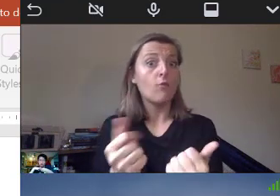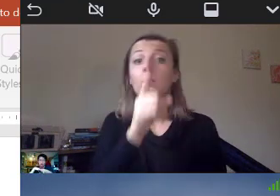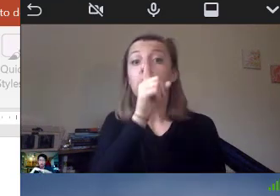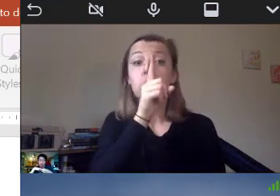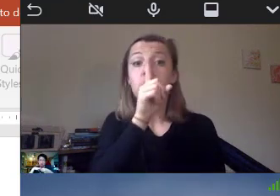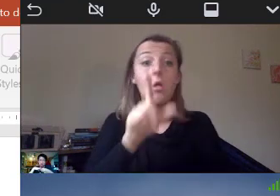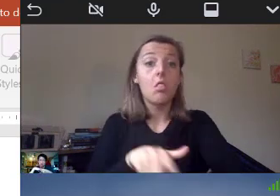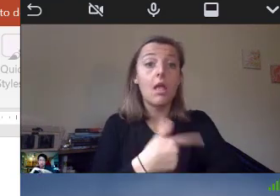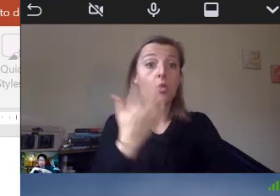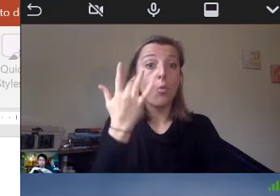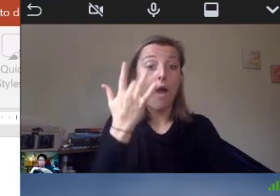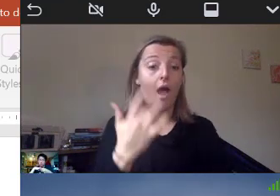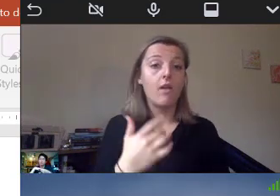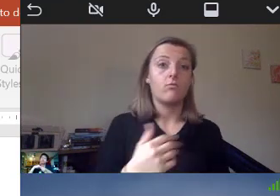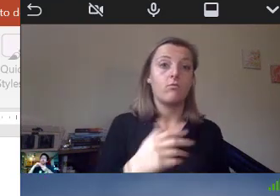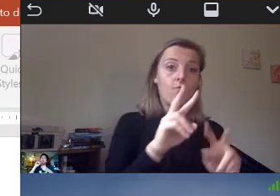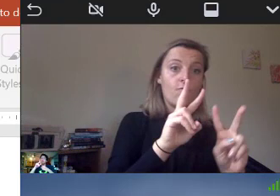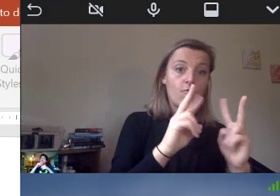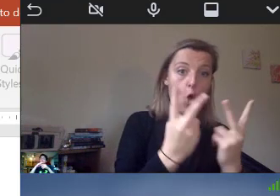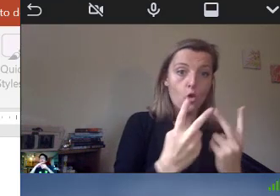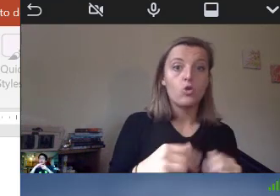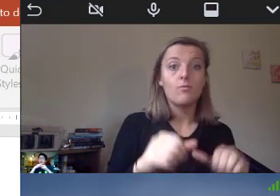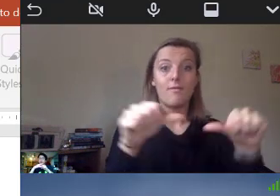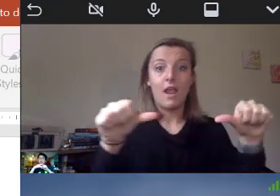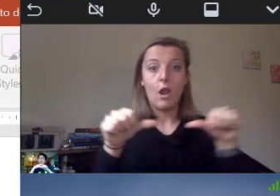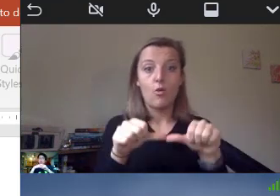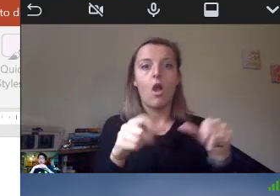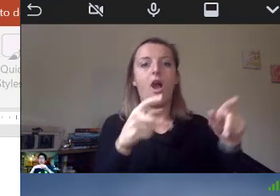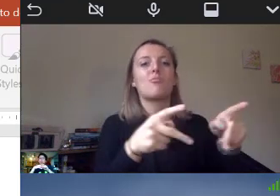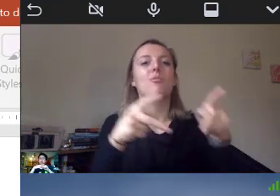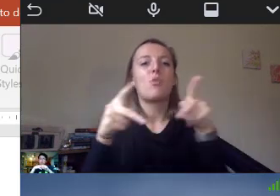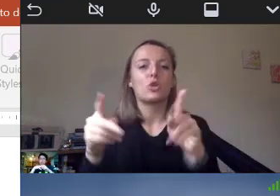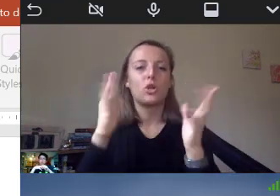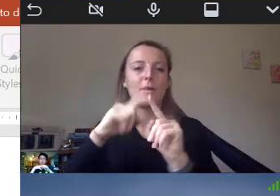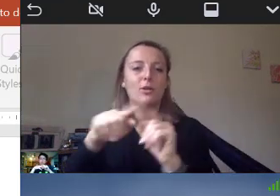area are proportional to the length. So the lengths actually drop out.